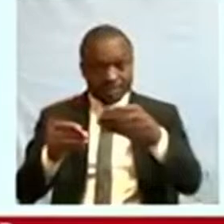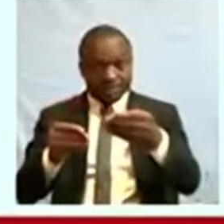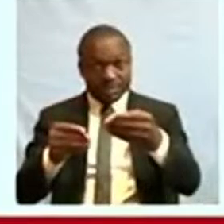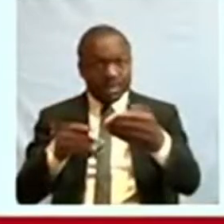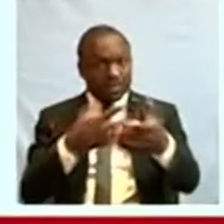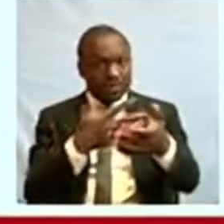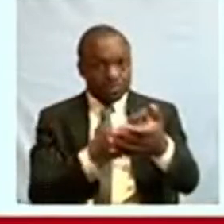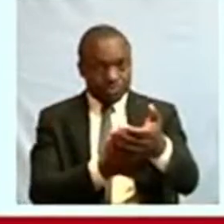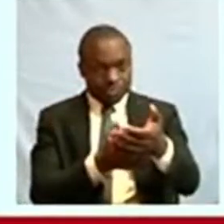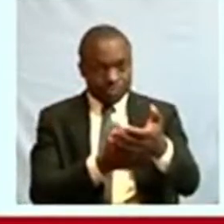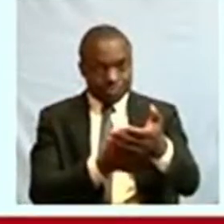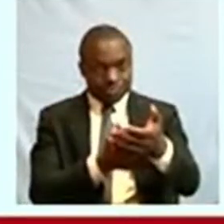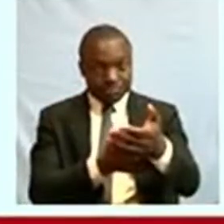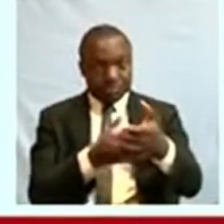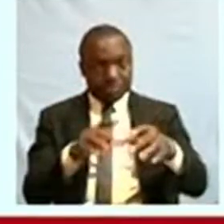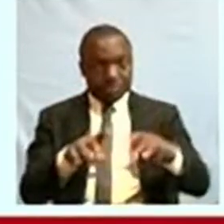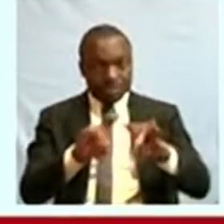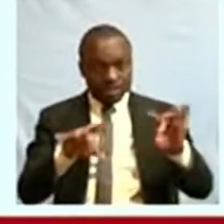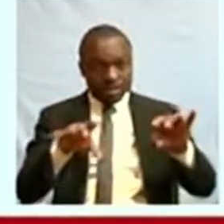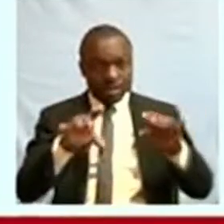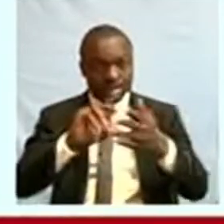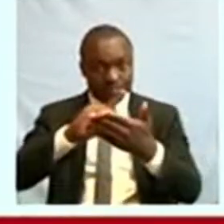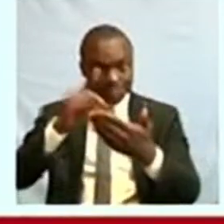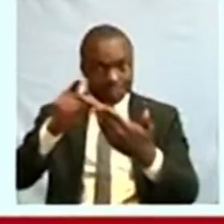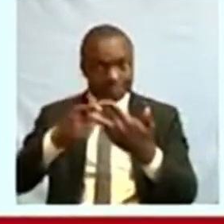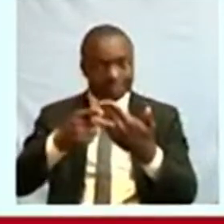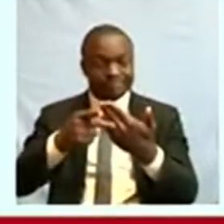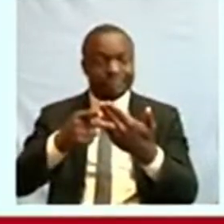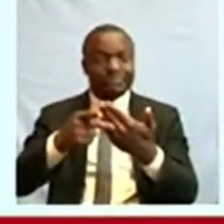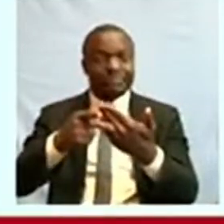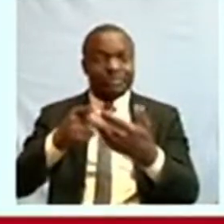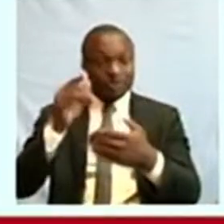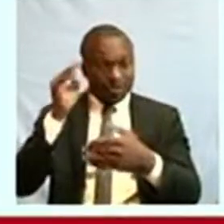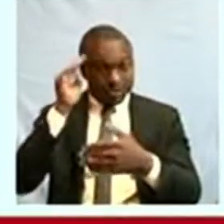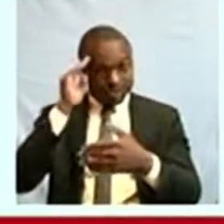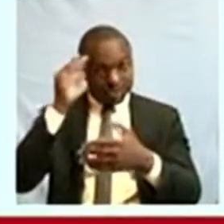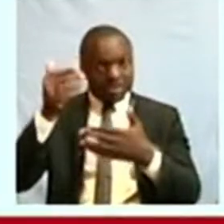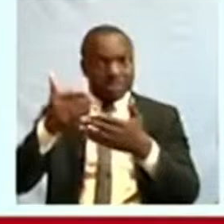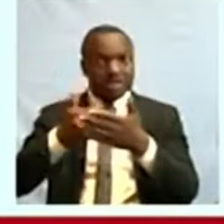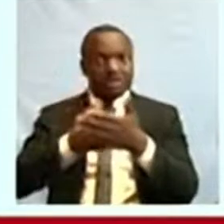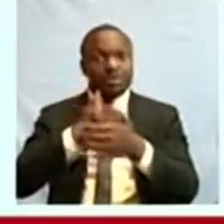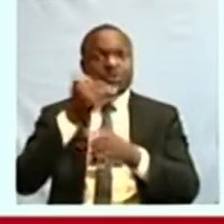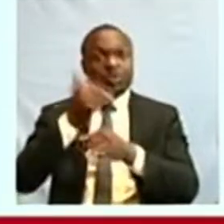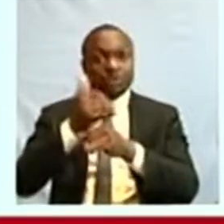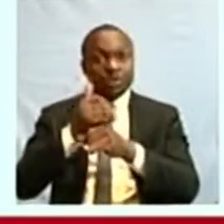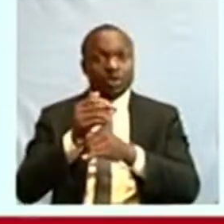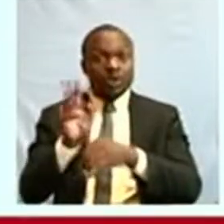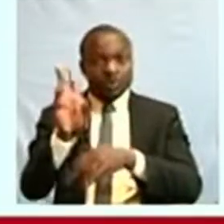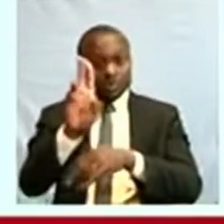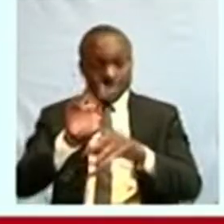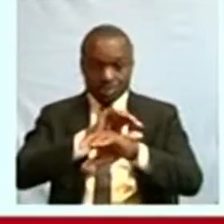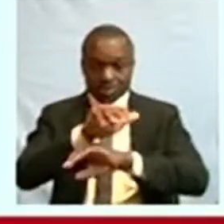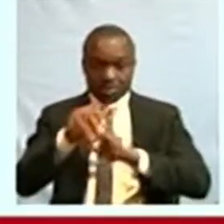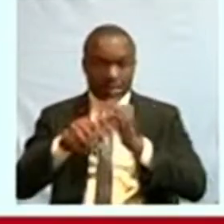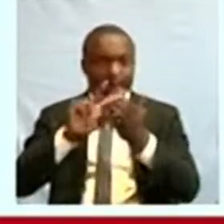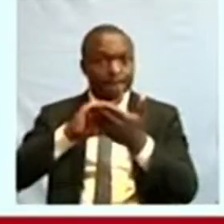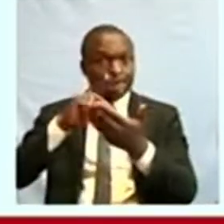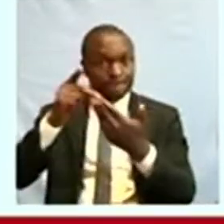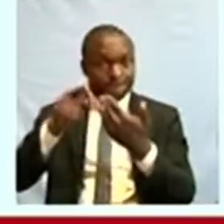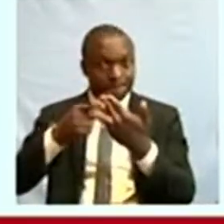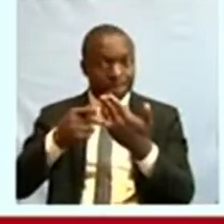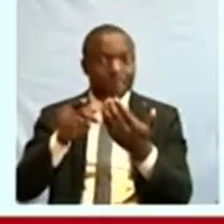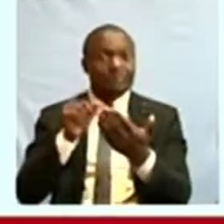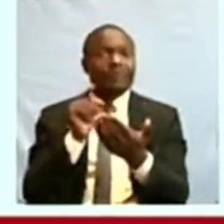program, and we are fully confident that in the new year we'll be able to use it for all programs. The integration